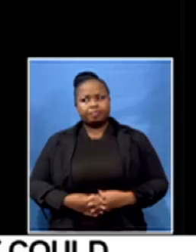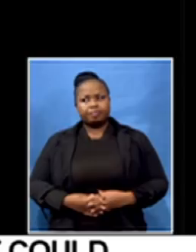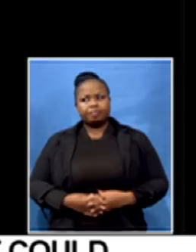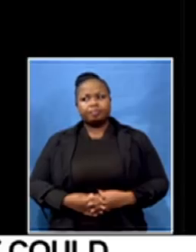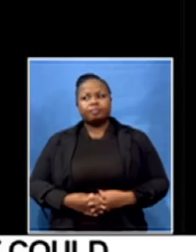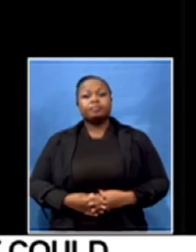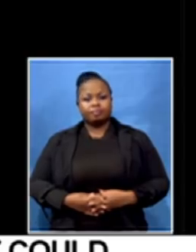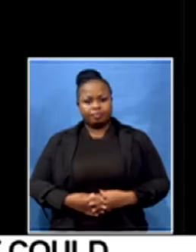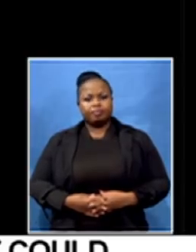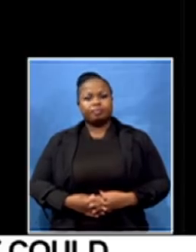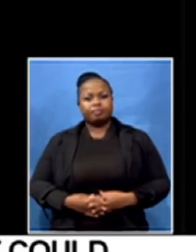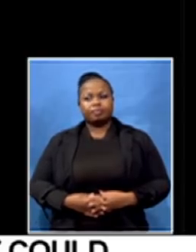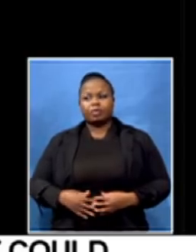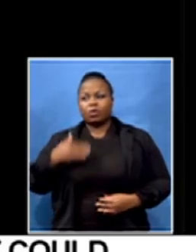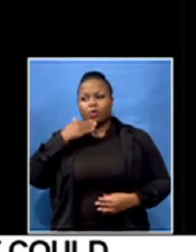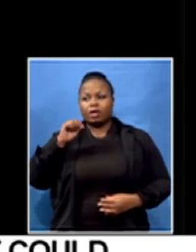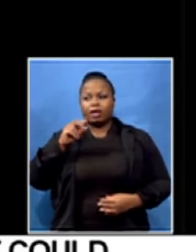Honorable Anel Goya?